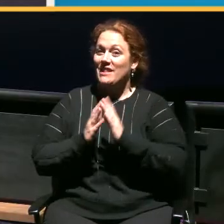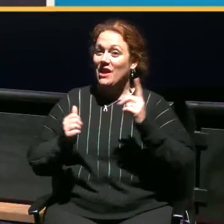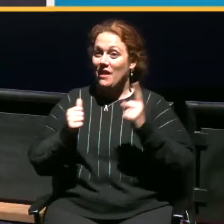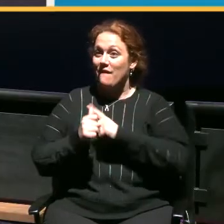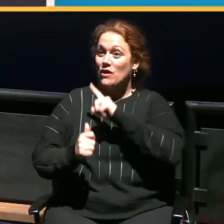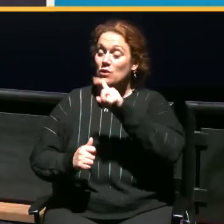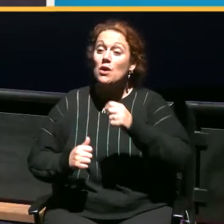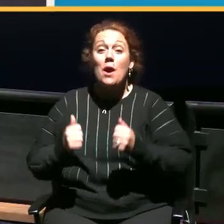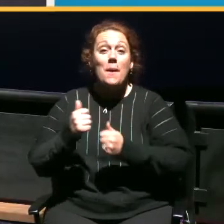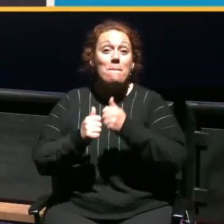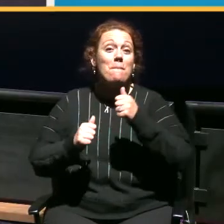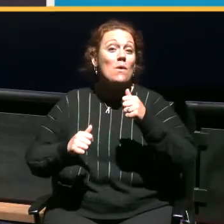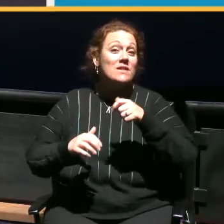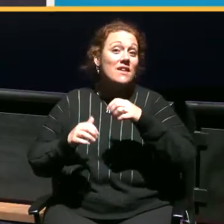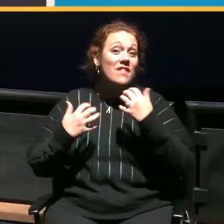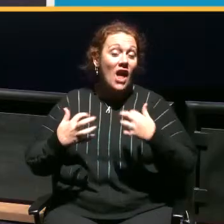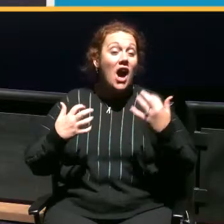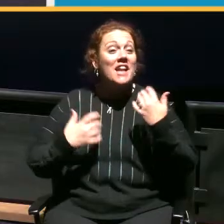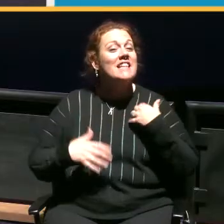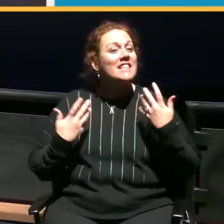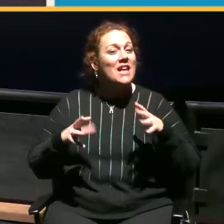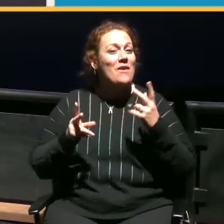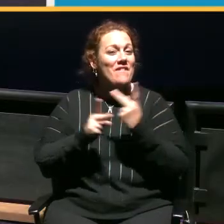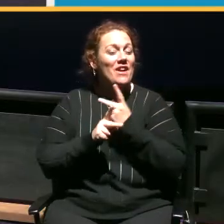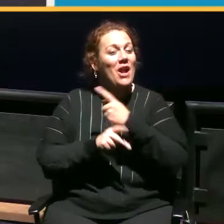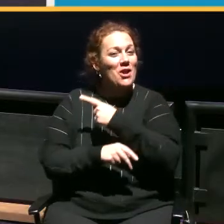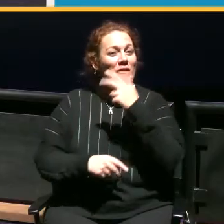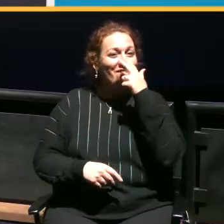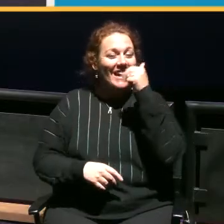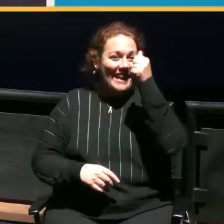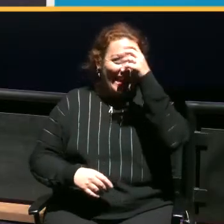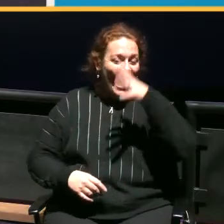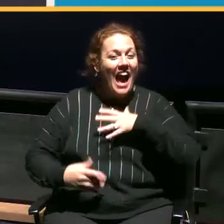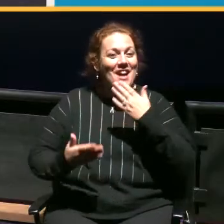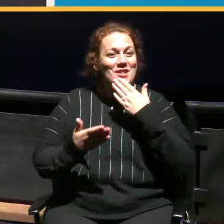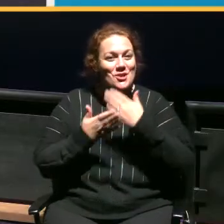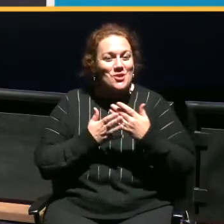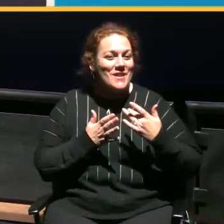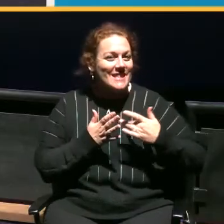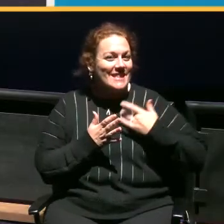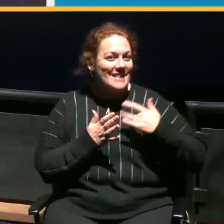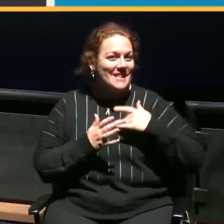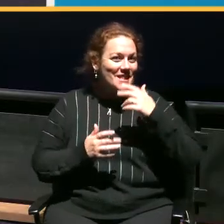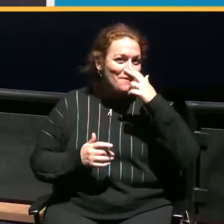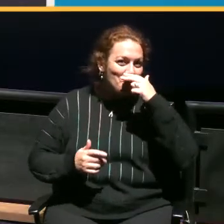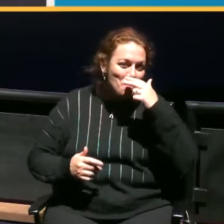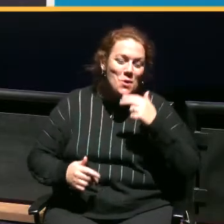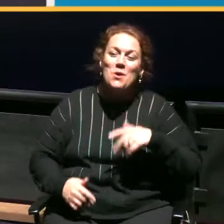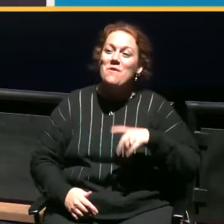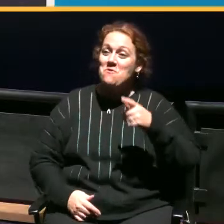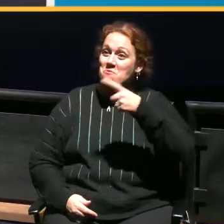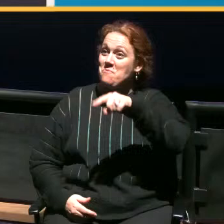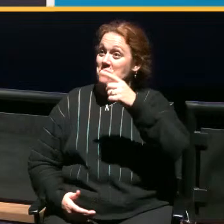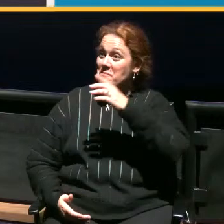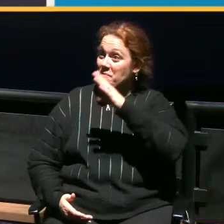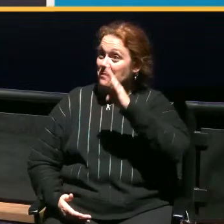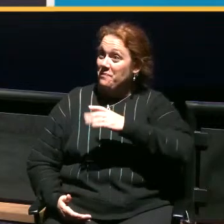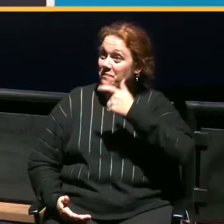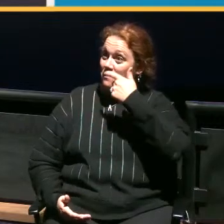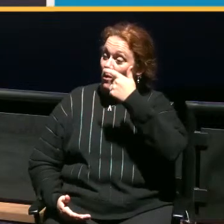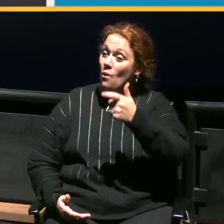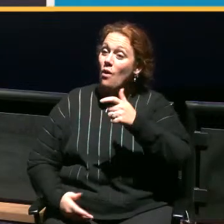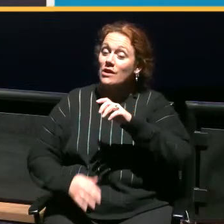most of the audience has probably figured out you're a pretty funny guy. Good sense of humor. In fact, for those of you who have never watched